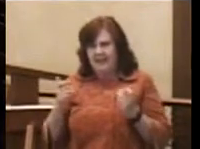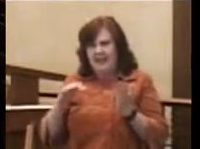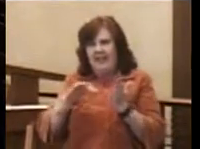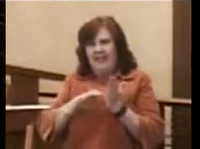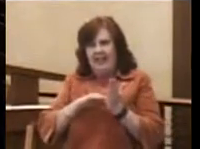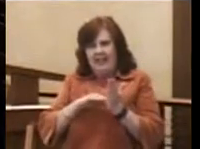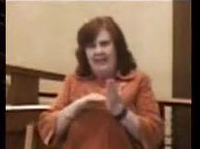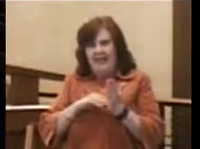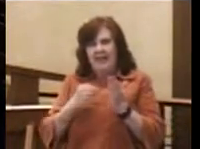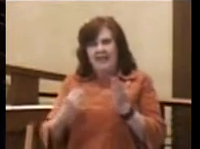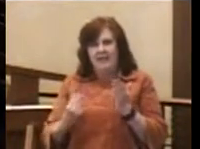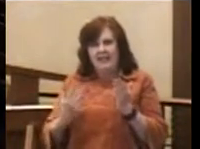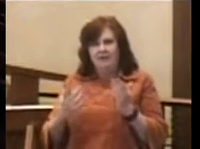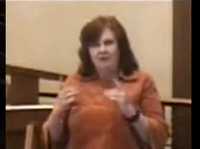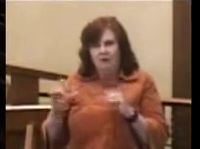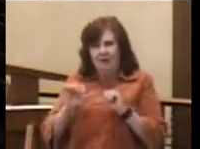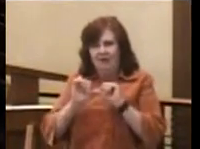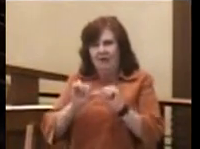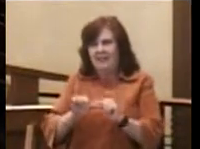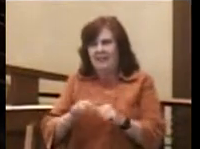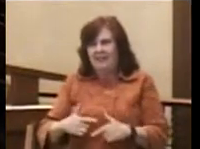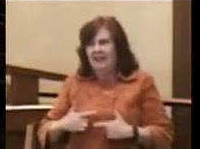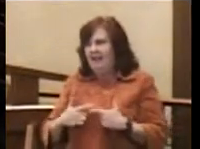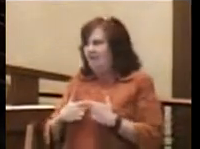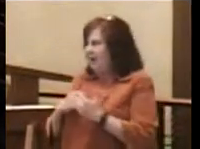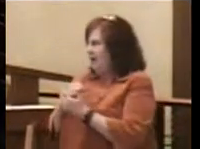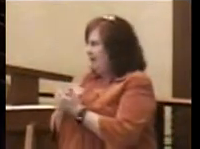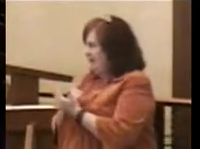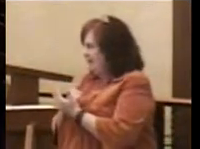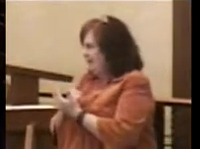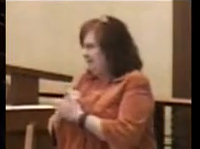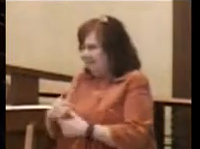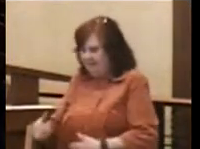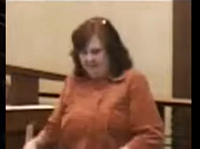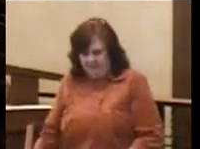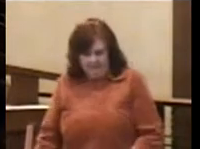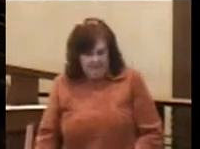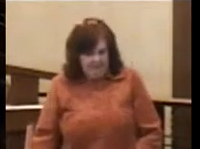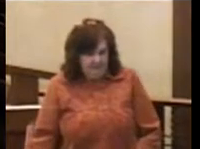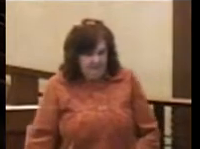you everlasting life. Amen. Amen.